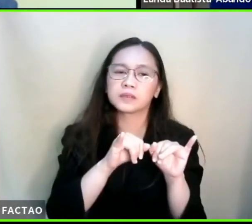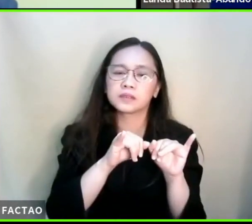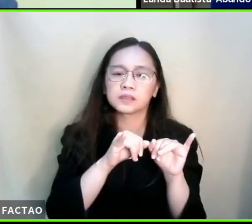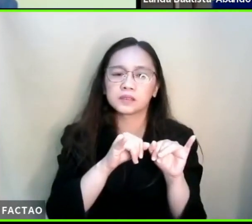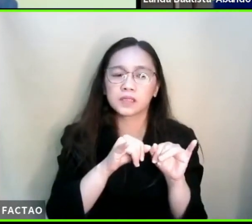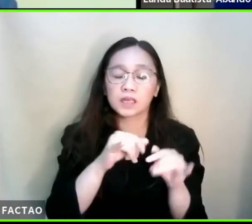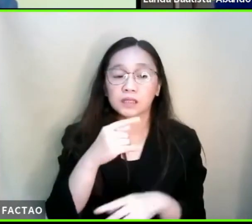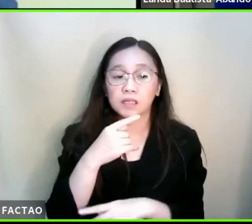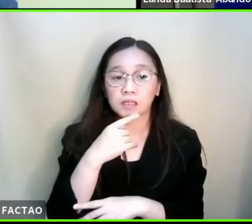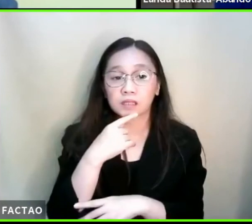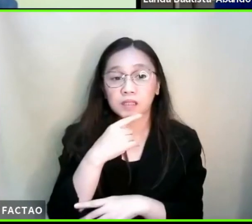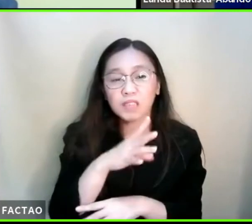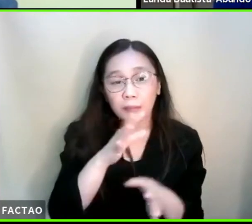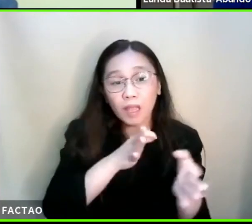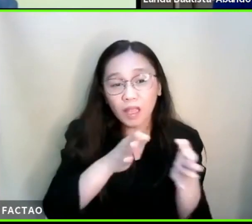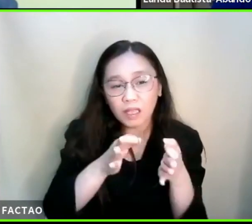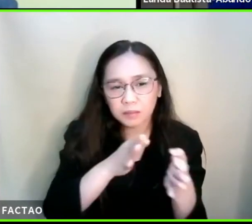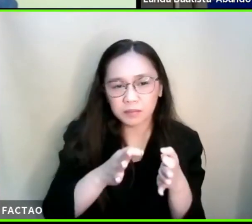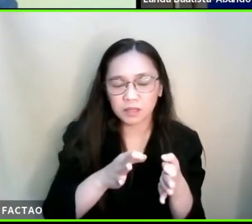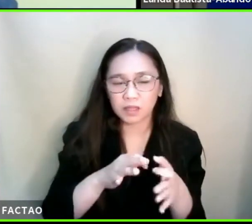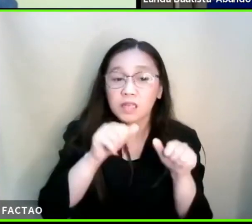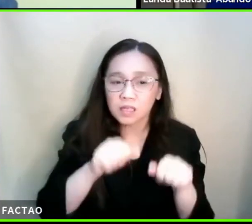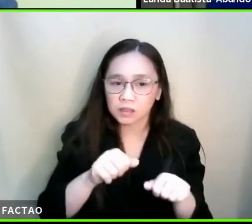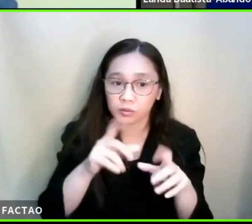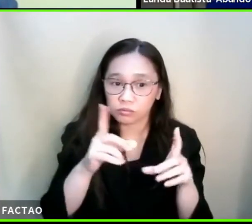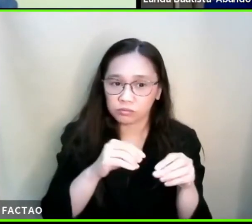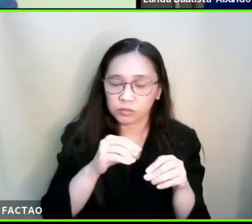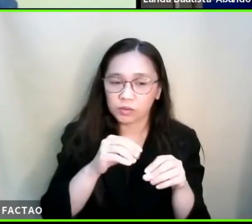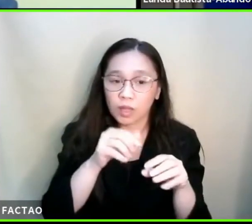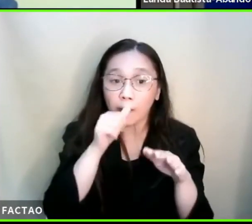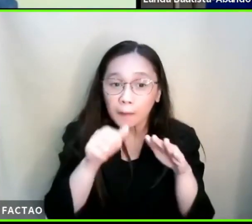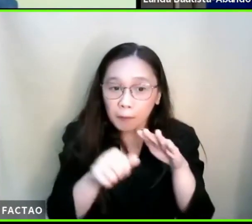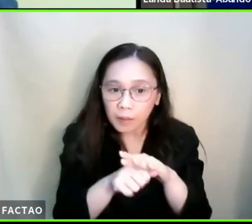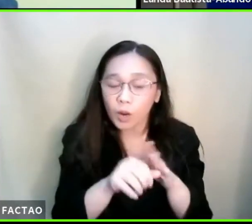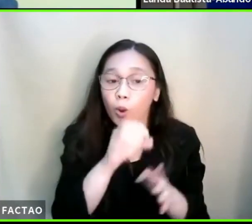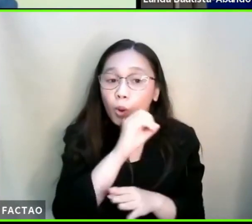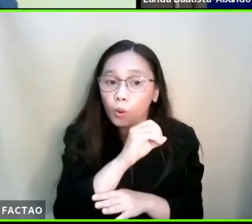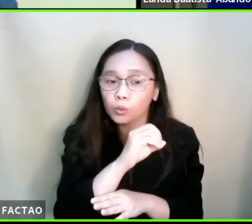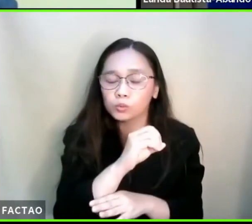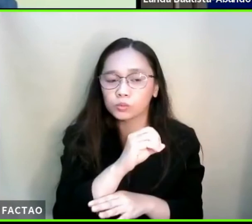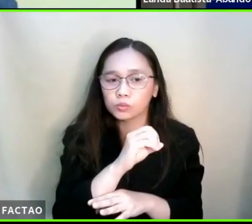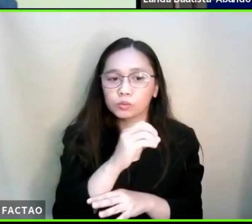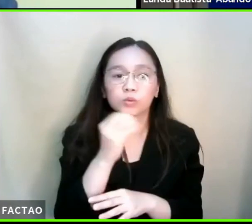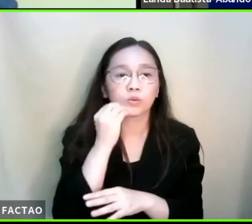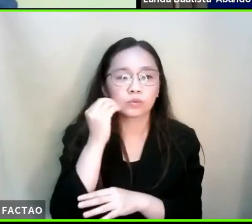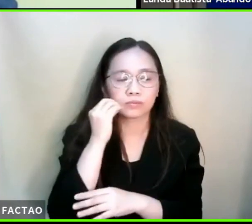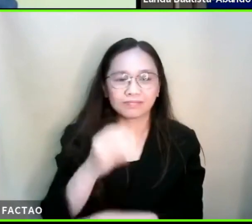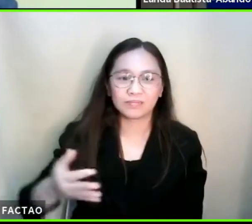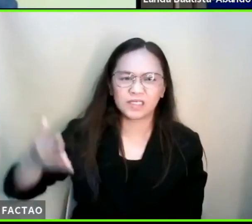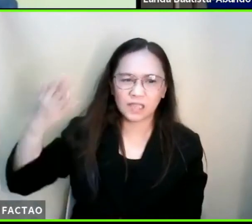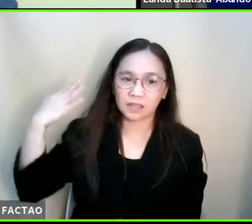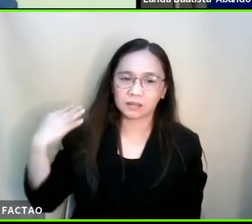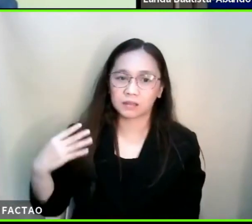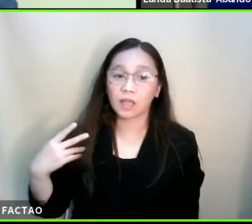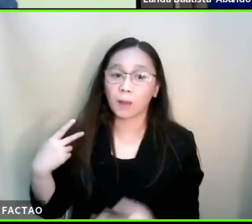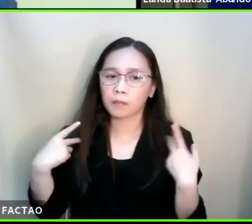that you do in the privacy of your own home. We had one parent before who wanted the therapist.